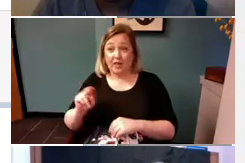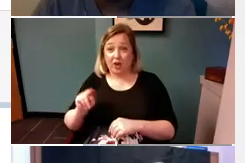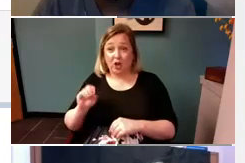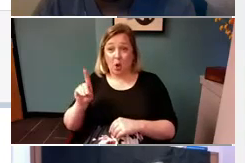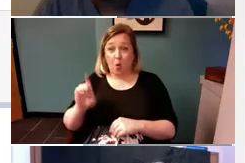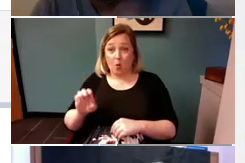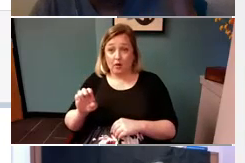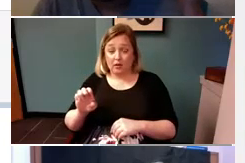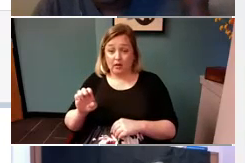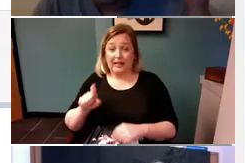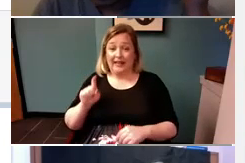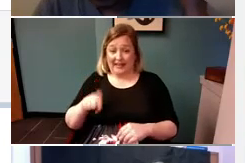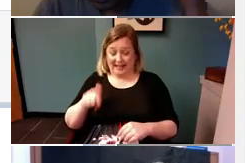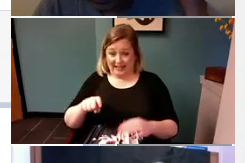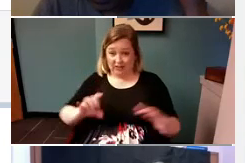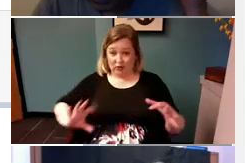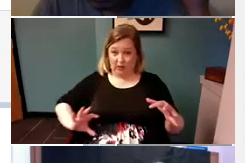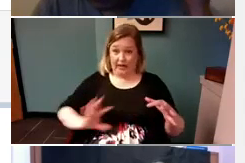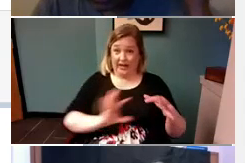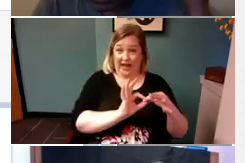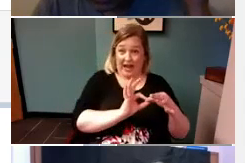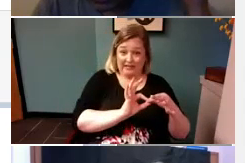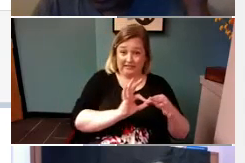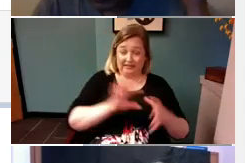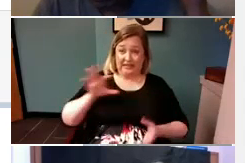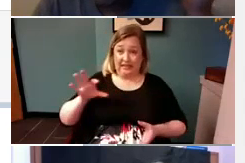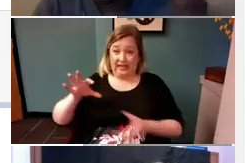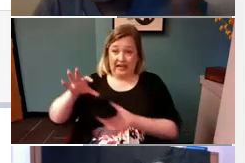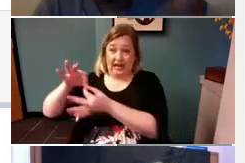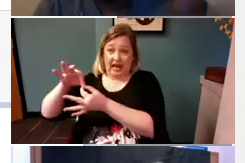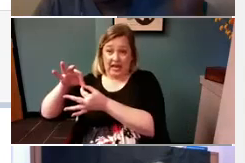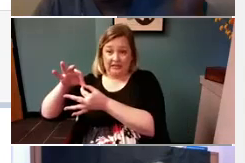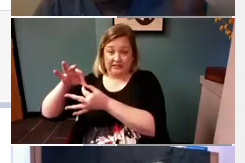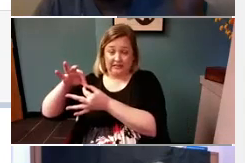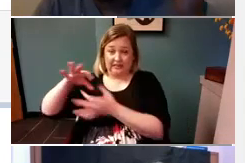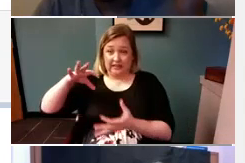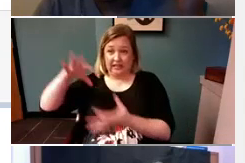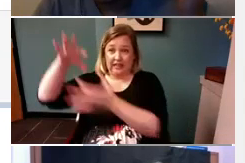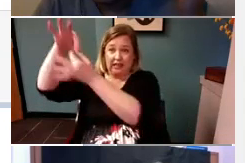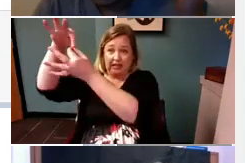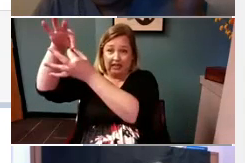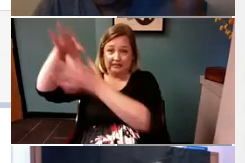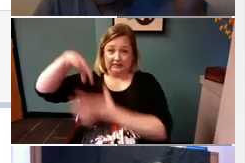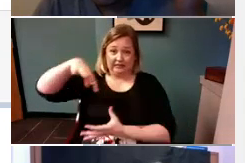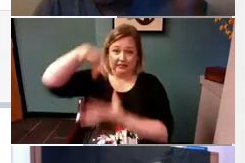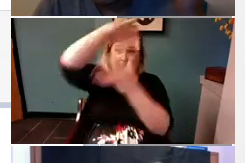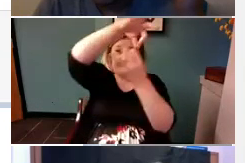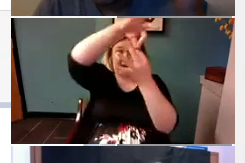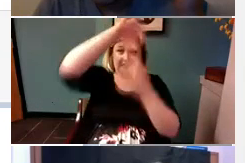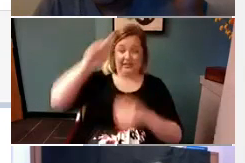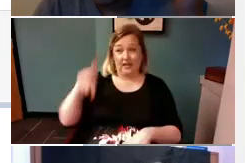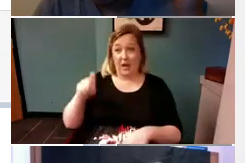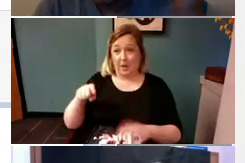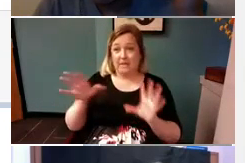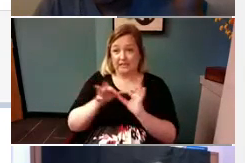connect with this node, that is still a planar graph. This connects to this node, that is still a planar graph. And I also